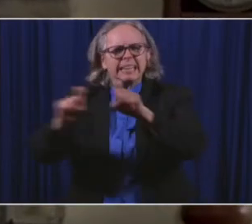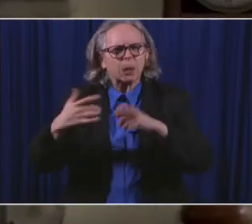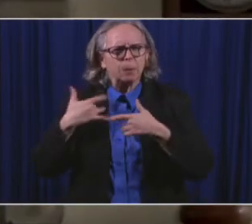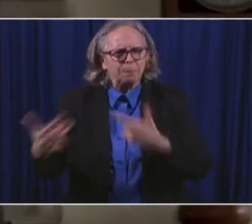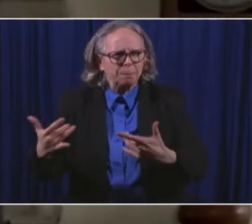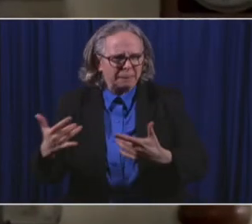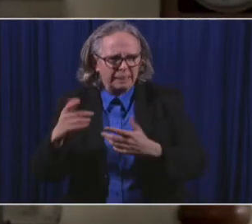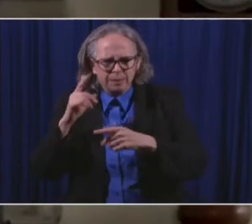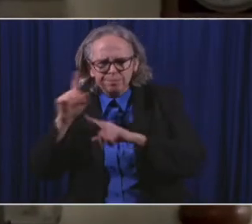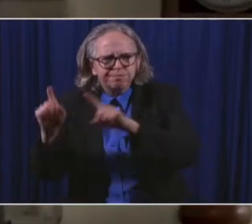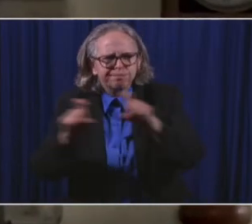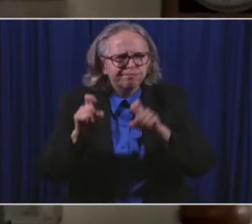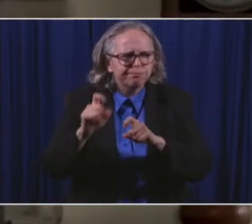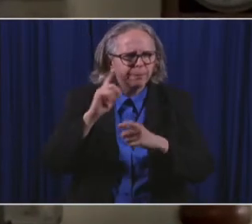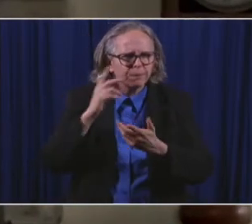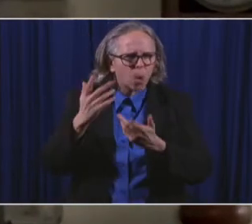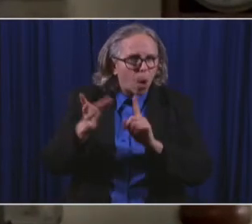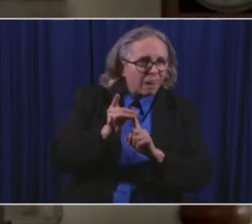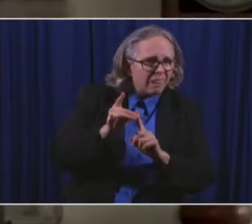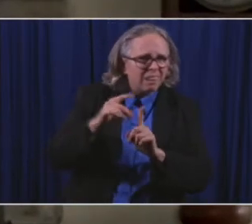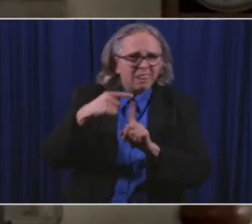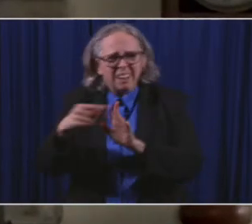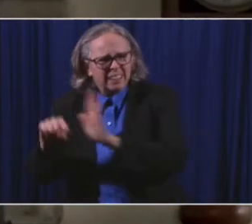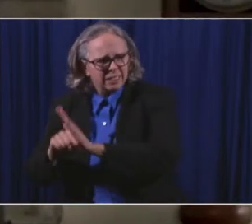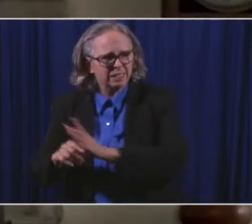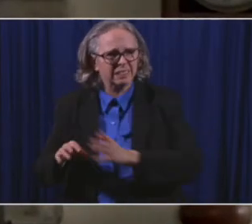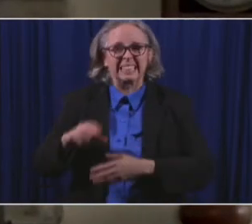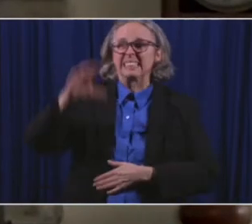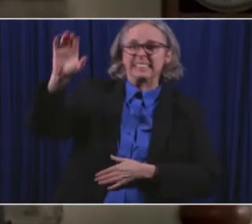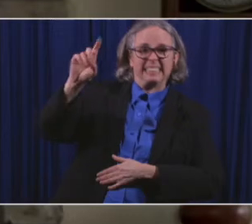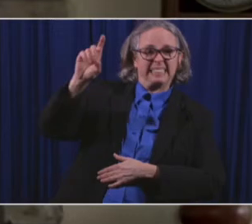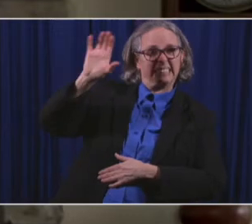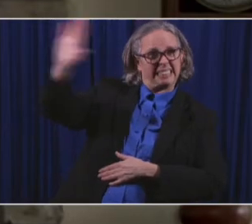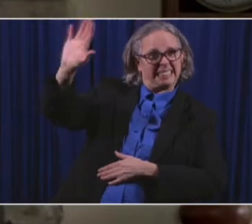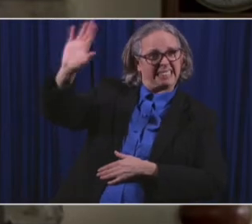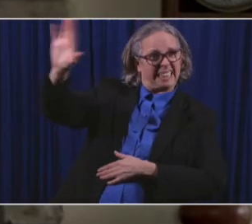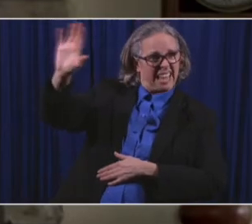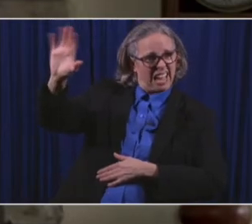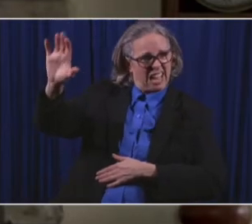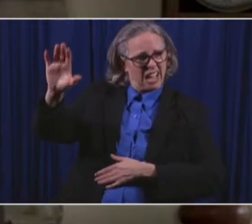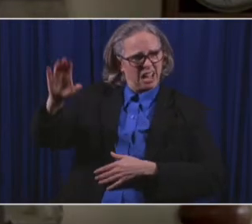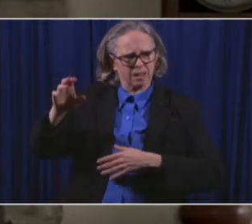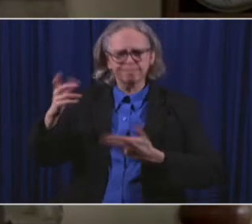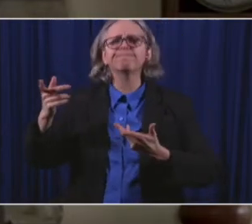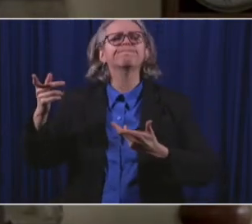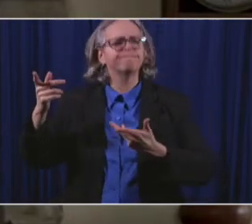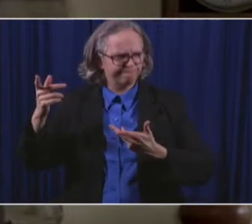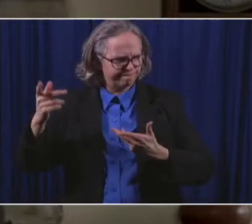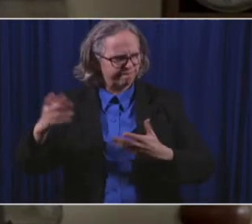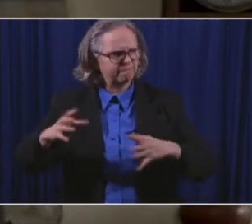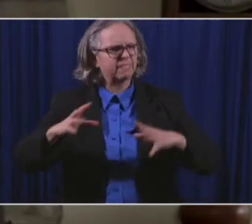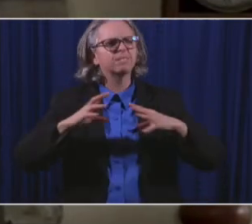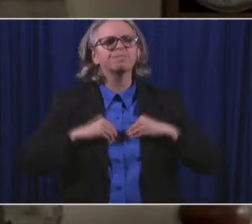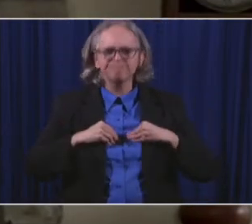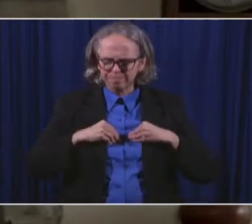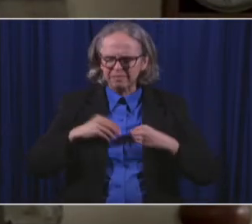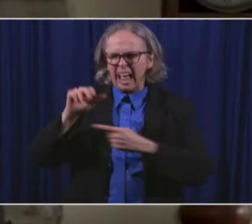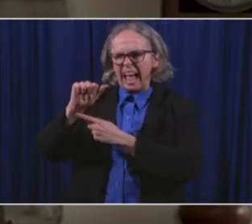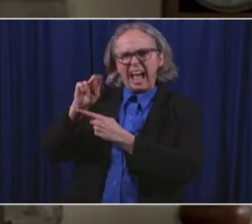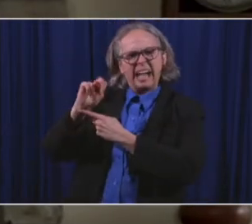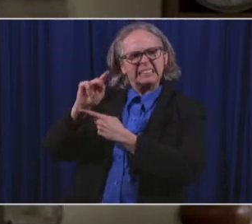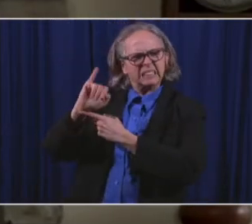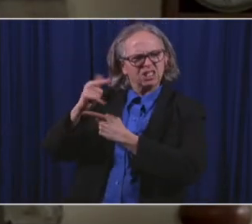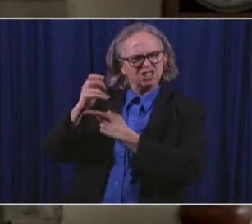the Centers for Disease Control and Prevention began accepting antigen-positive test results if they included what's called